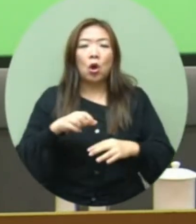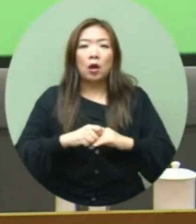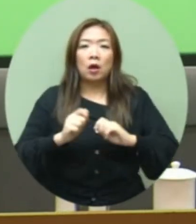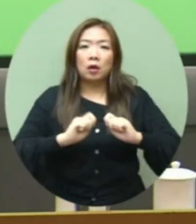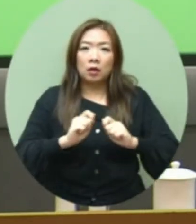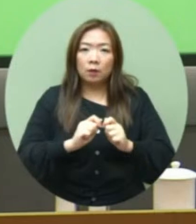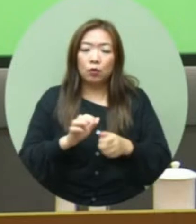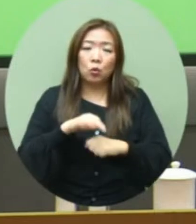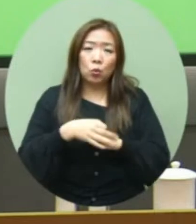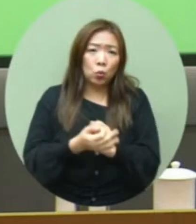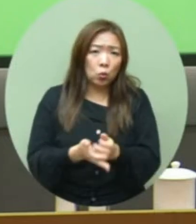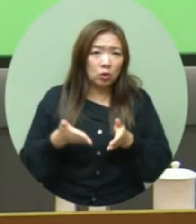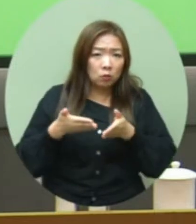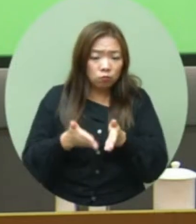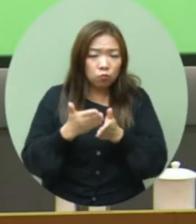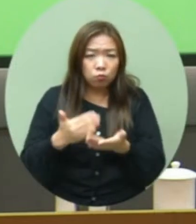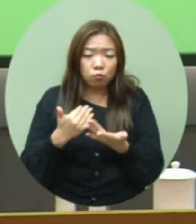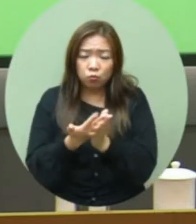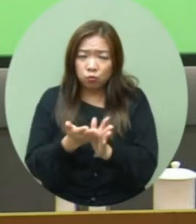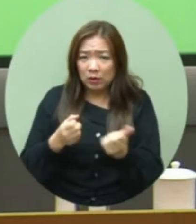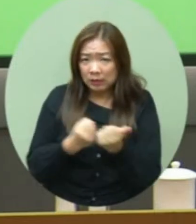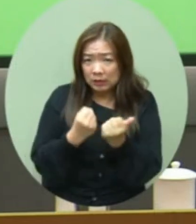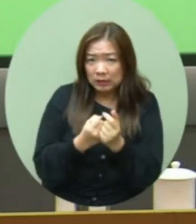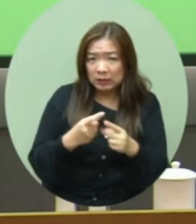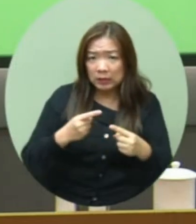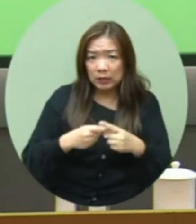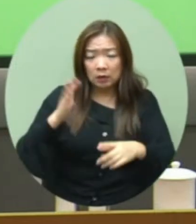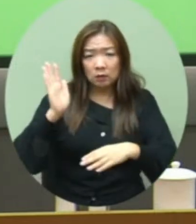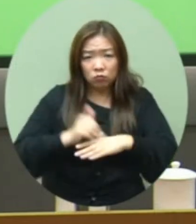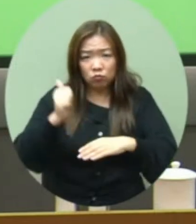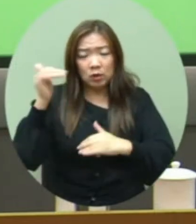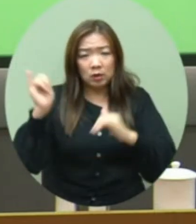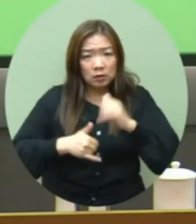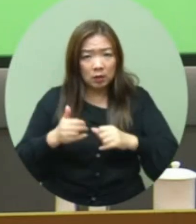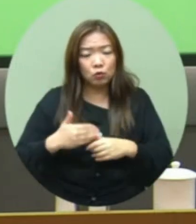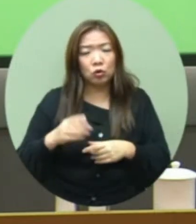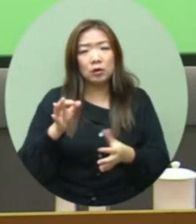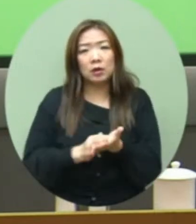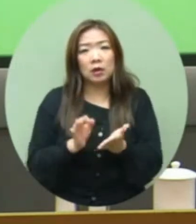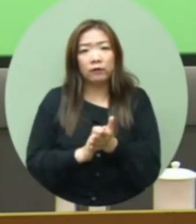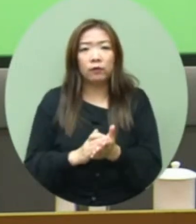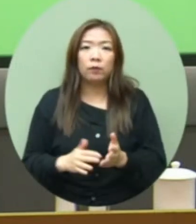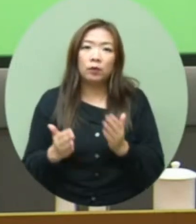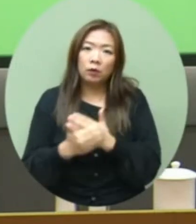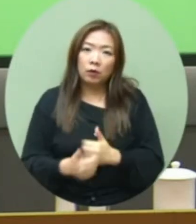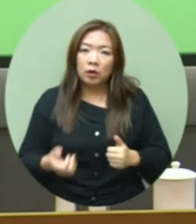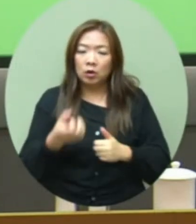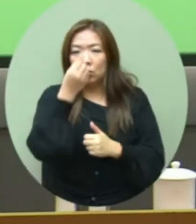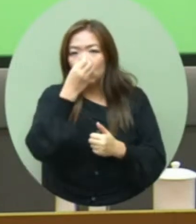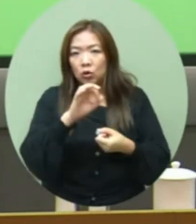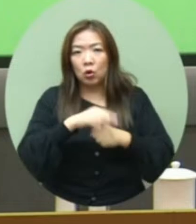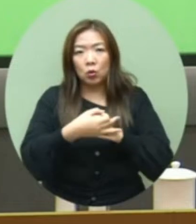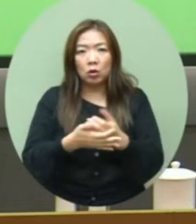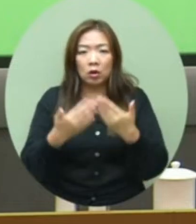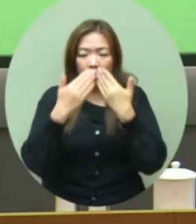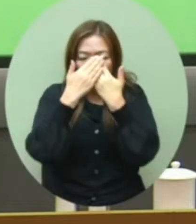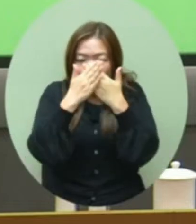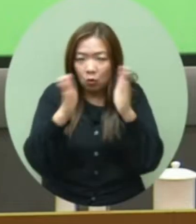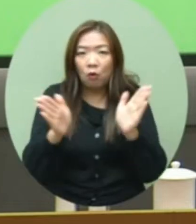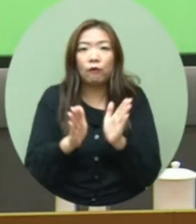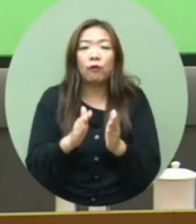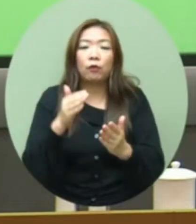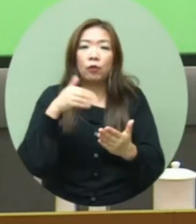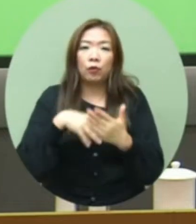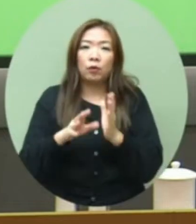financial, shipping, and trade center. And also, we have to become an international hub for high-caliber talent, so that Hong Kong can